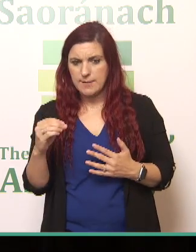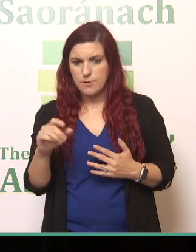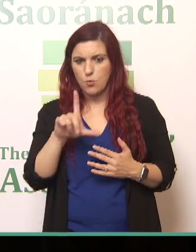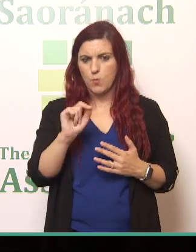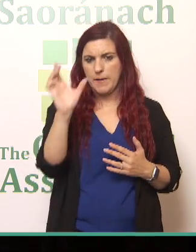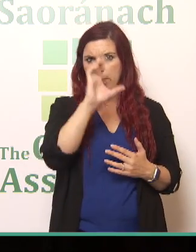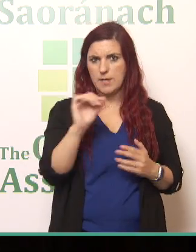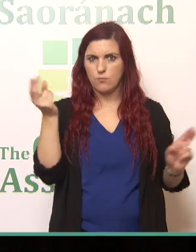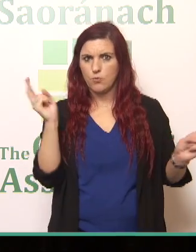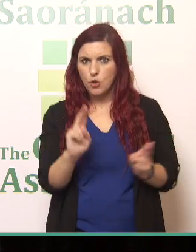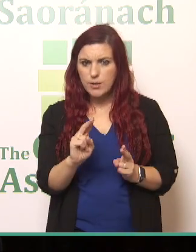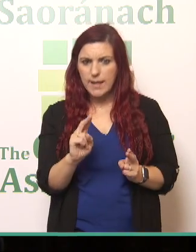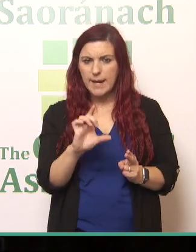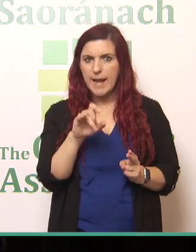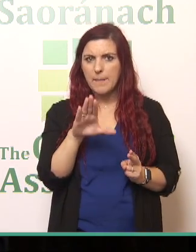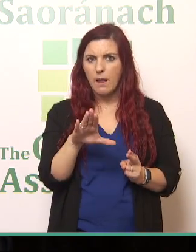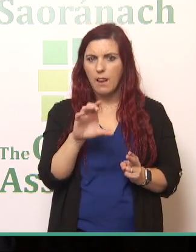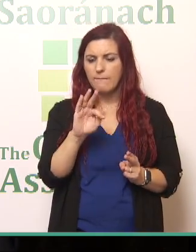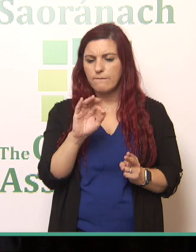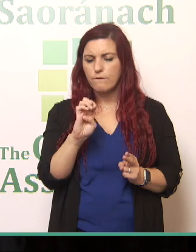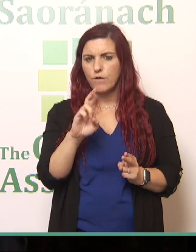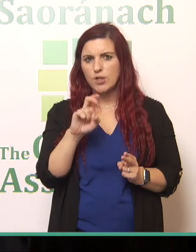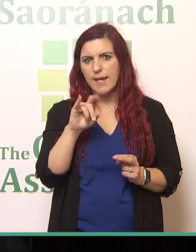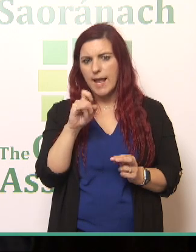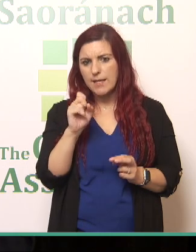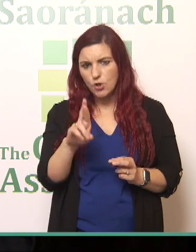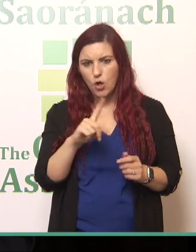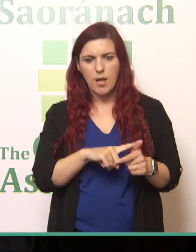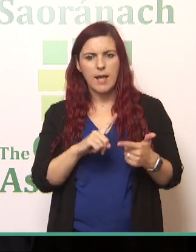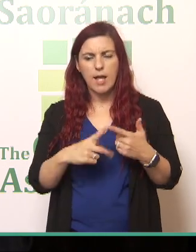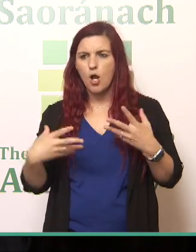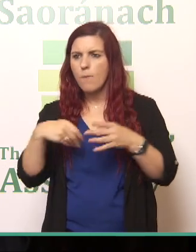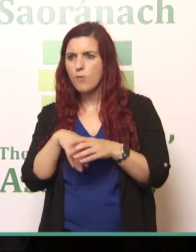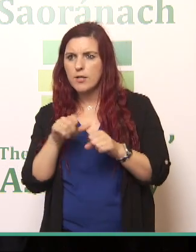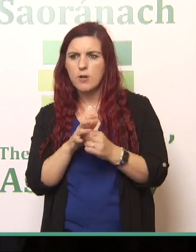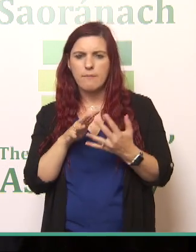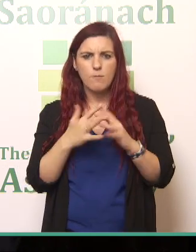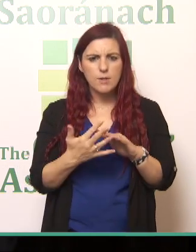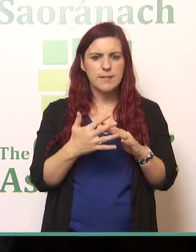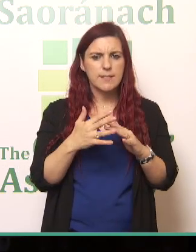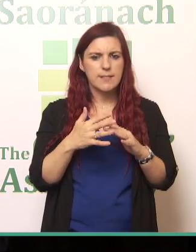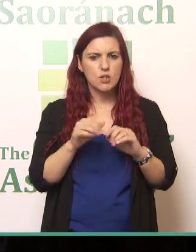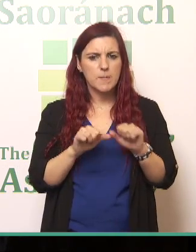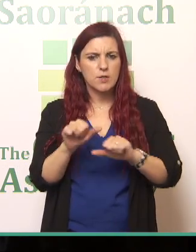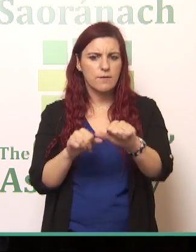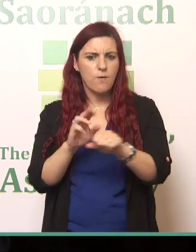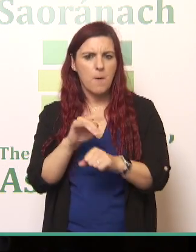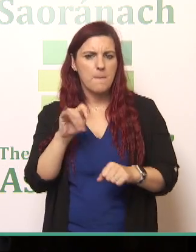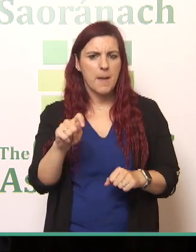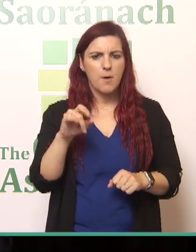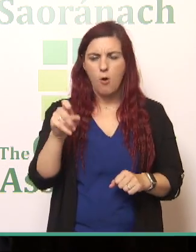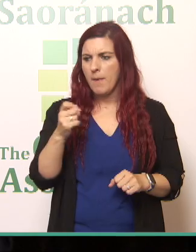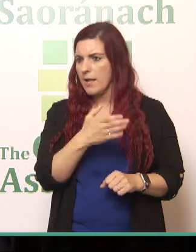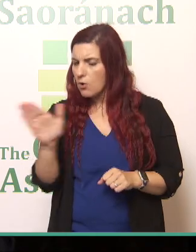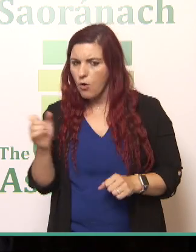in chemical fertiliser, the incorporation of clover and multi-species swards in 2022 for Pat McCormack and for every other farmer that's out